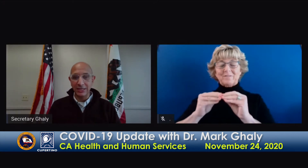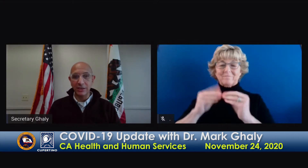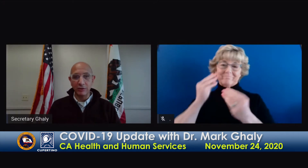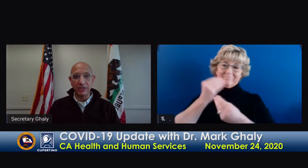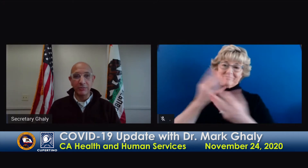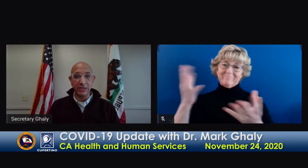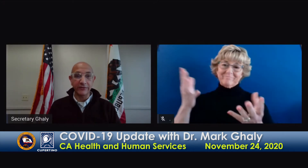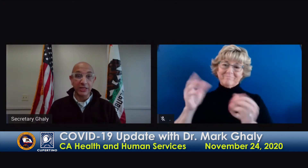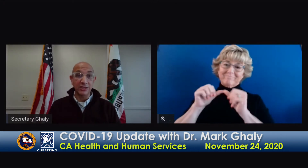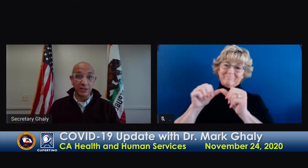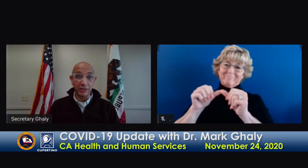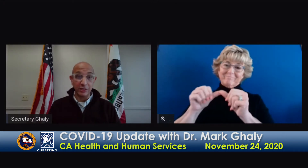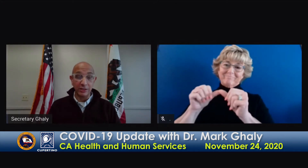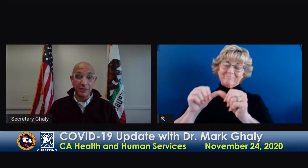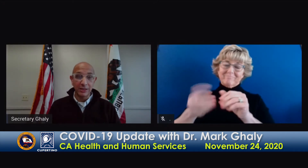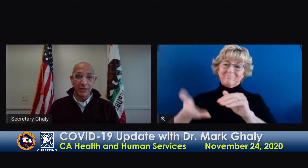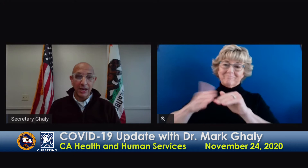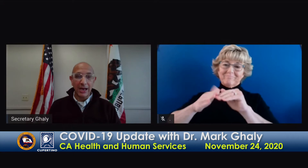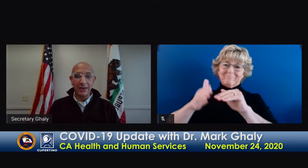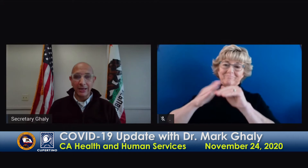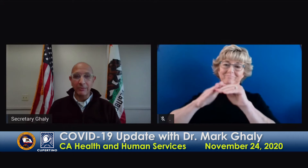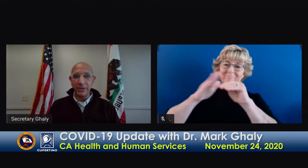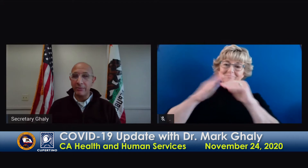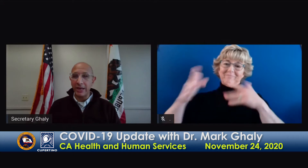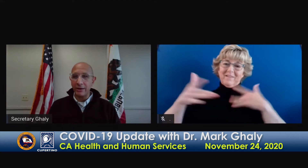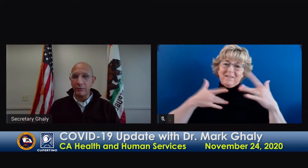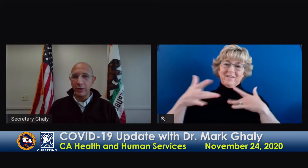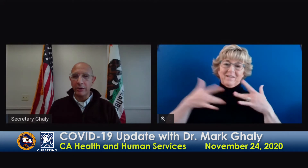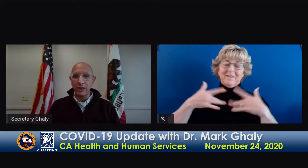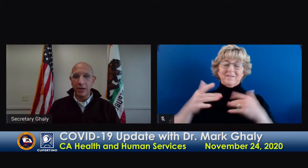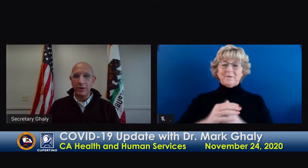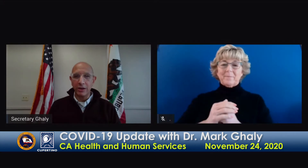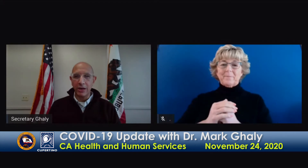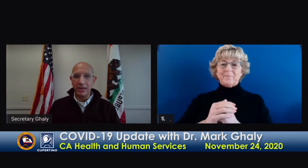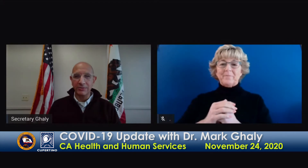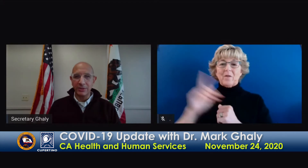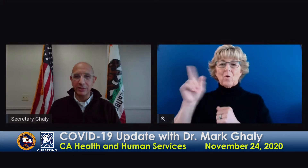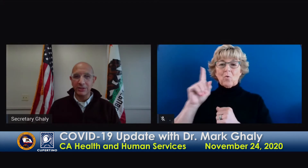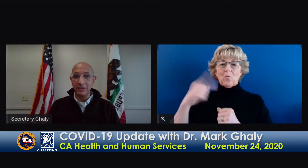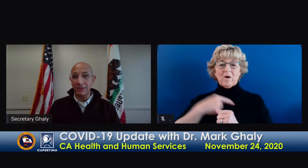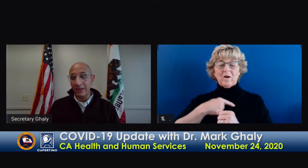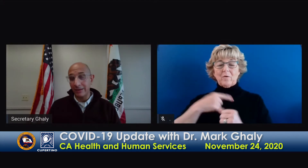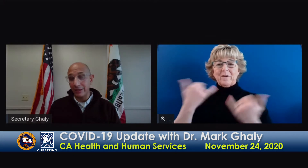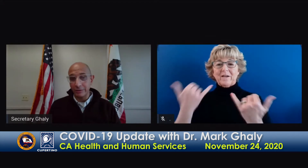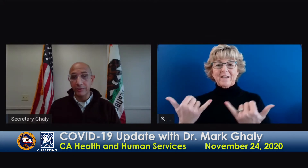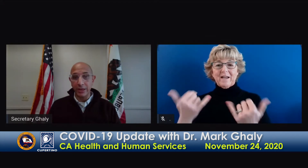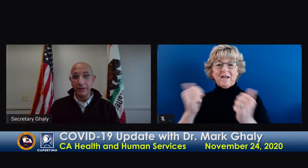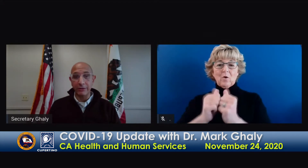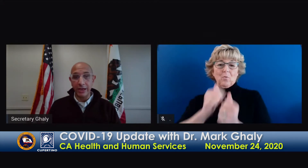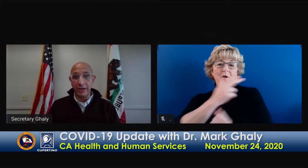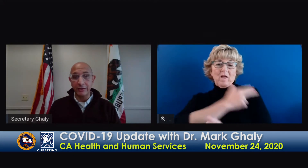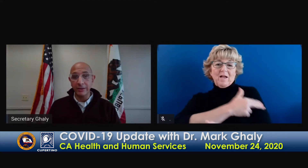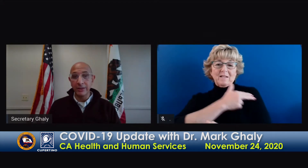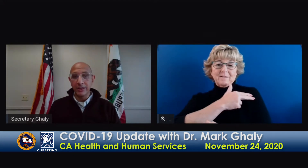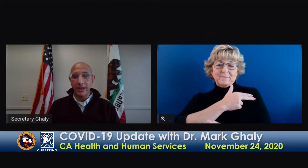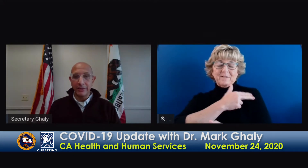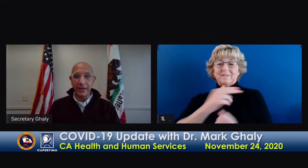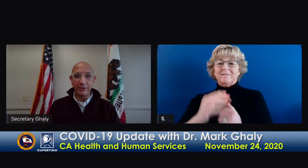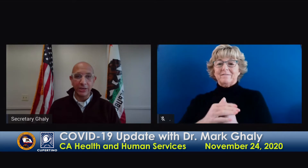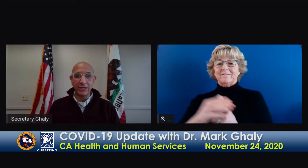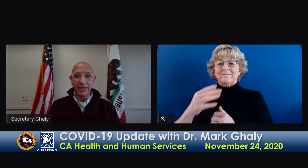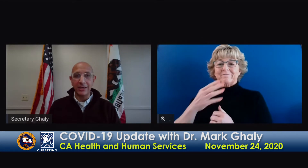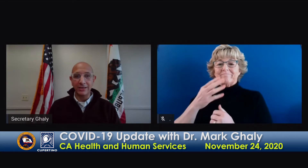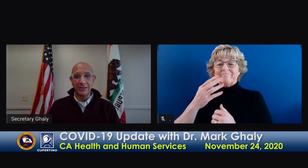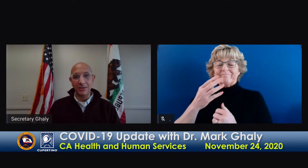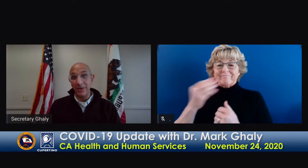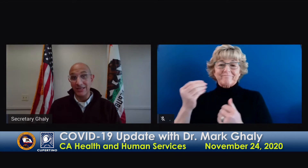is continuing to be of concern, highlight a bit about where we are with our hospitals and the truth on the ground, and